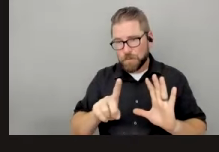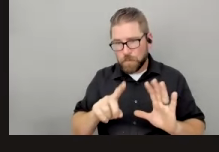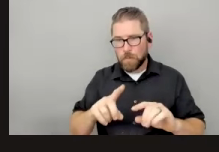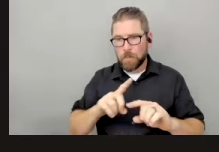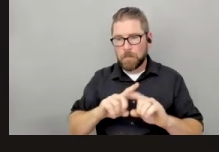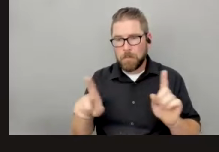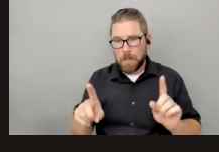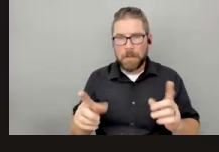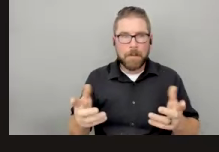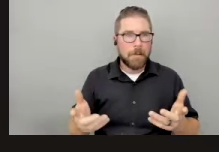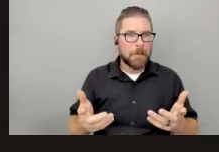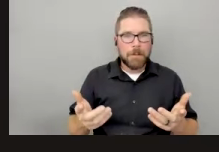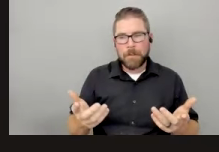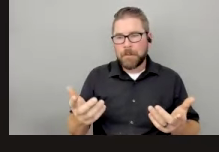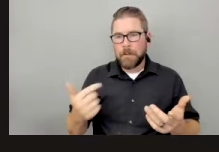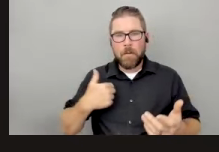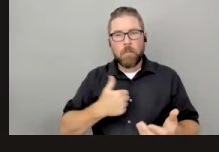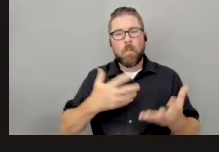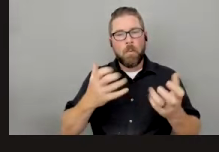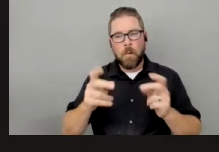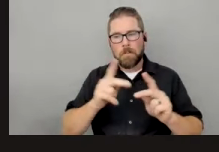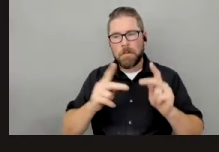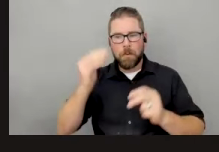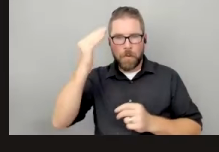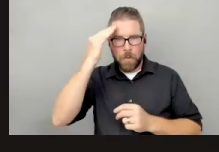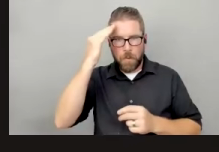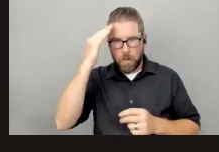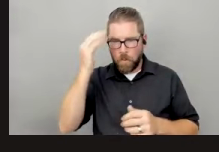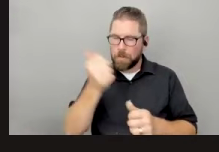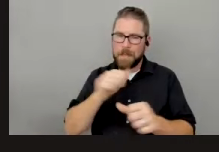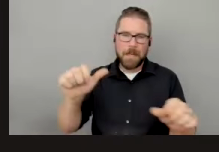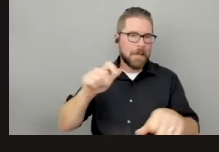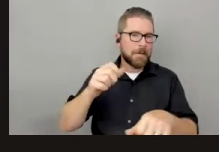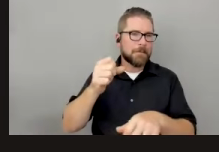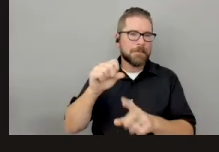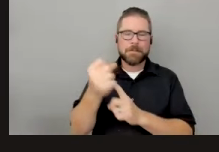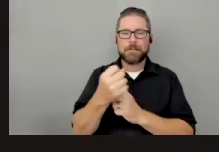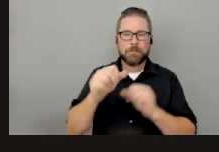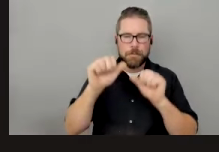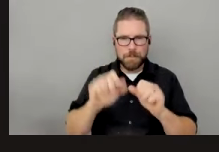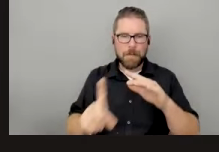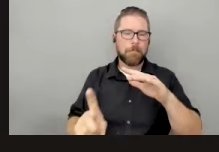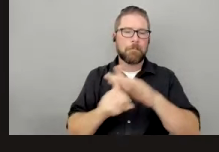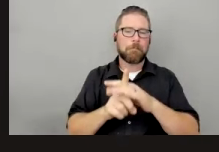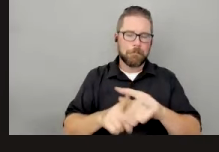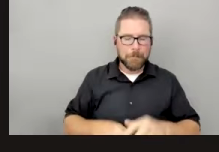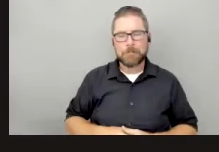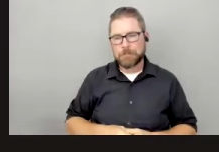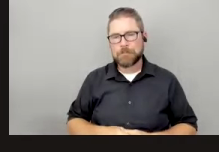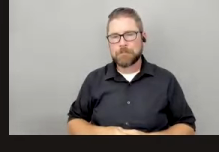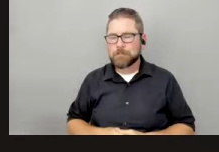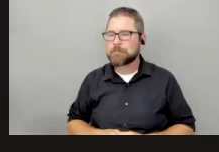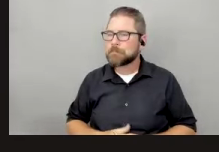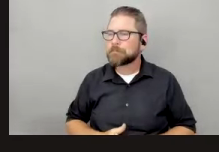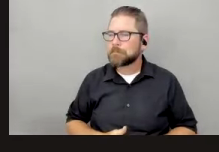aware of any of these issues that could possibly happen, and making sure that people are aware of issues that should be reported to us.